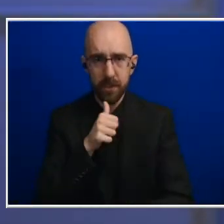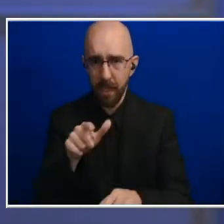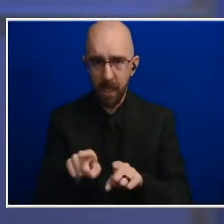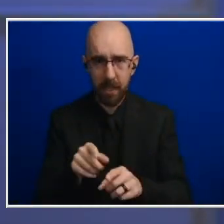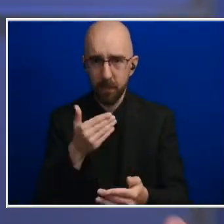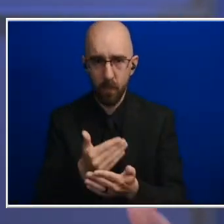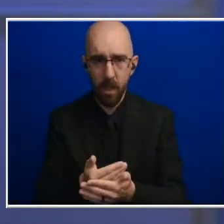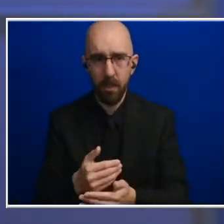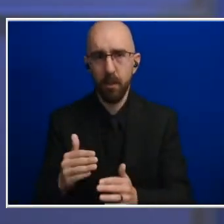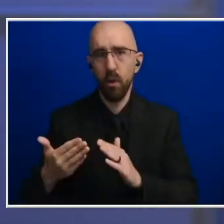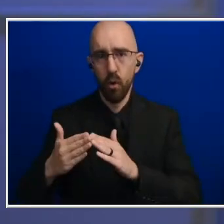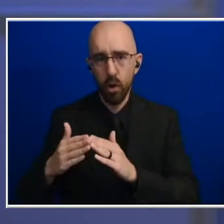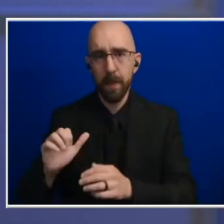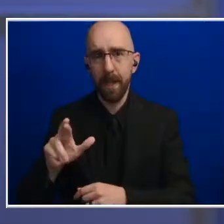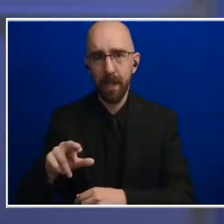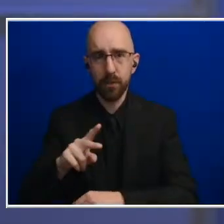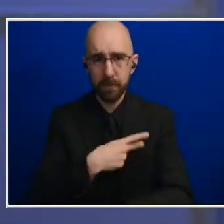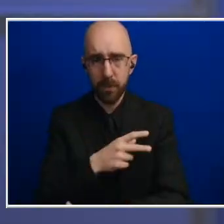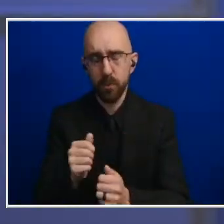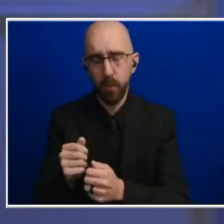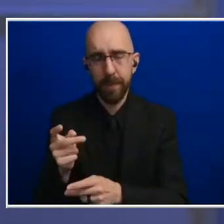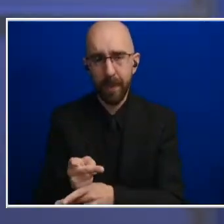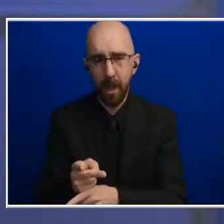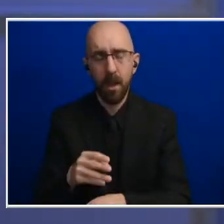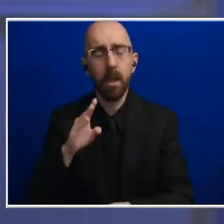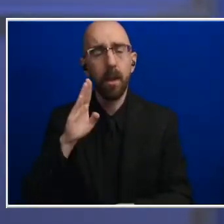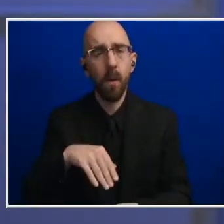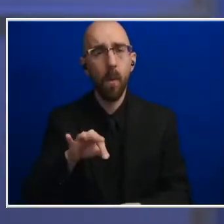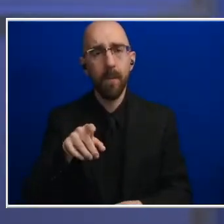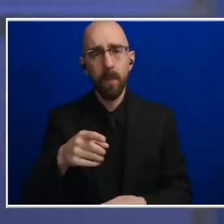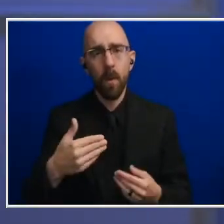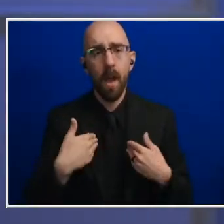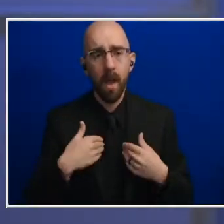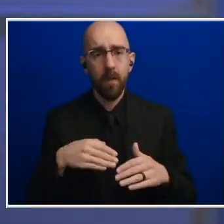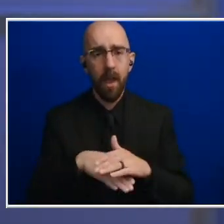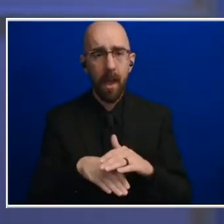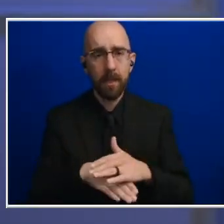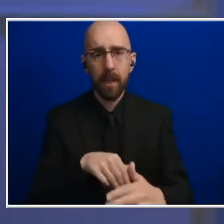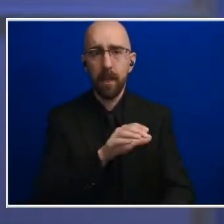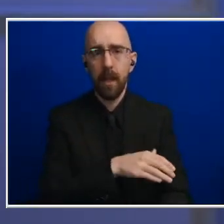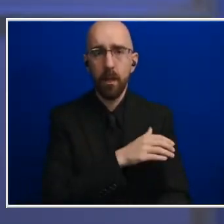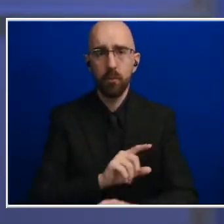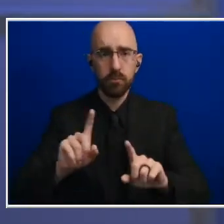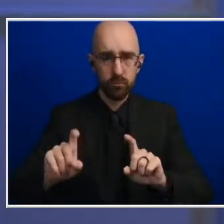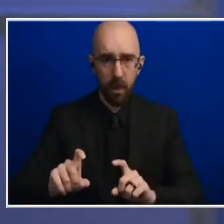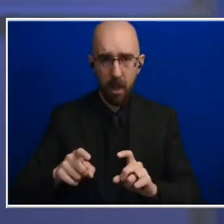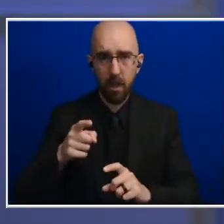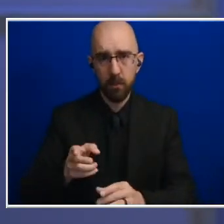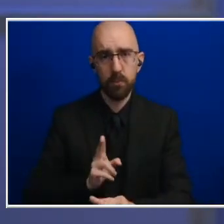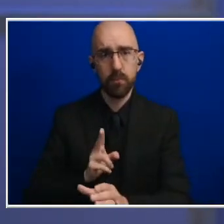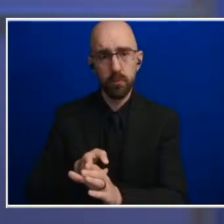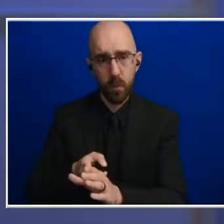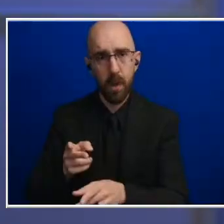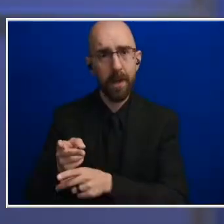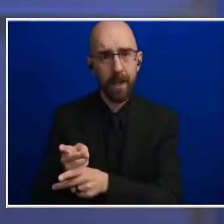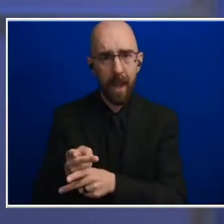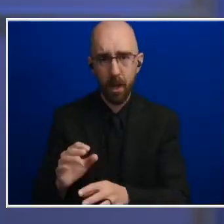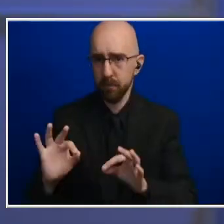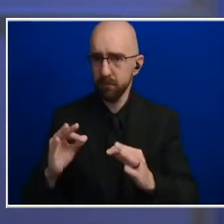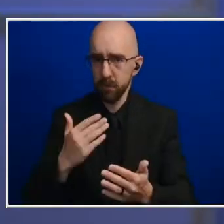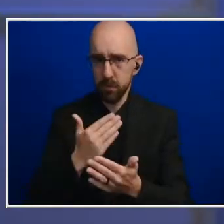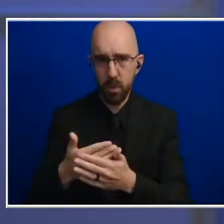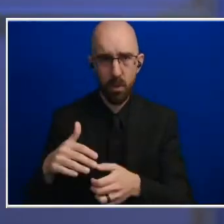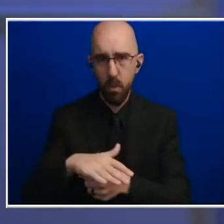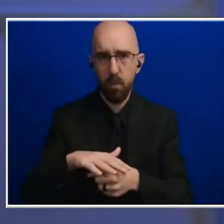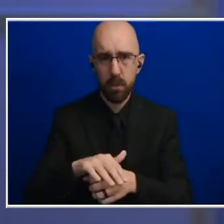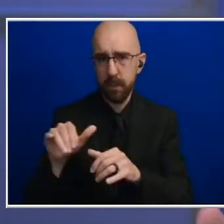with care. We know if you have access to clinical trials and you go on a clinical trial, your care is every bit as good locally.